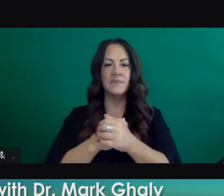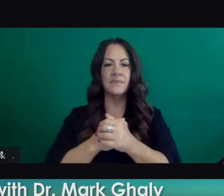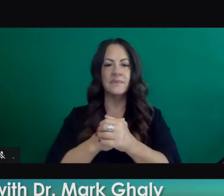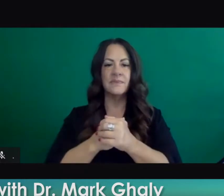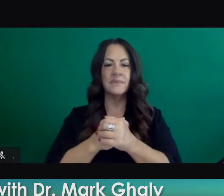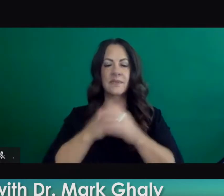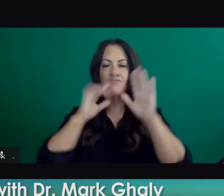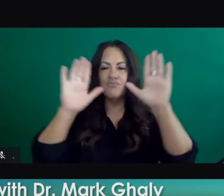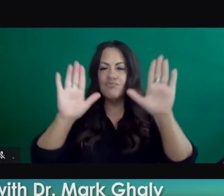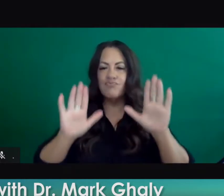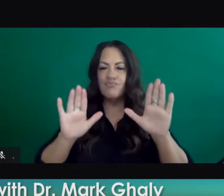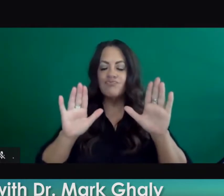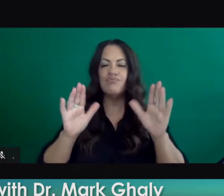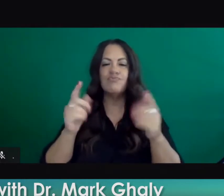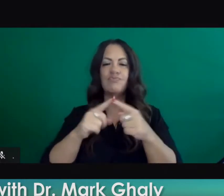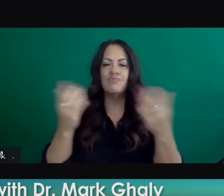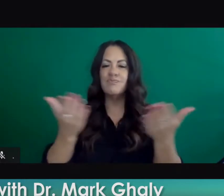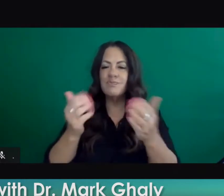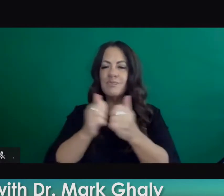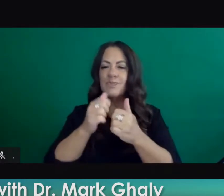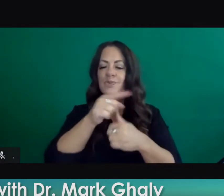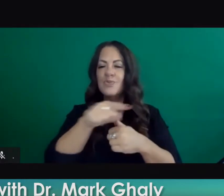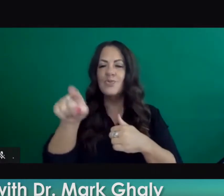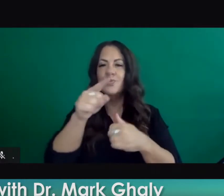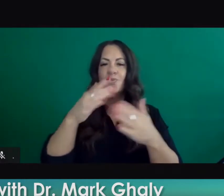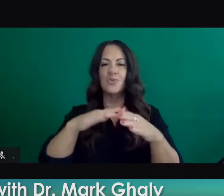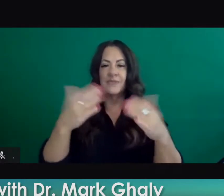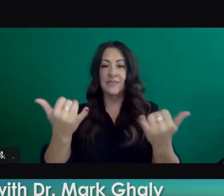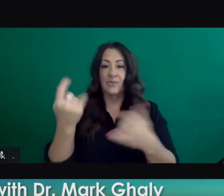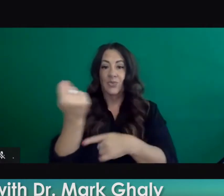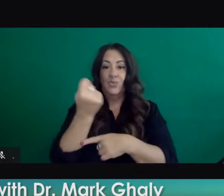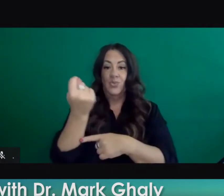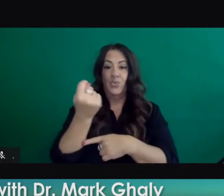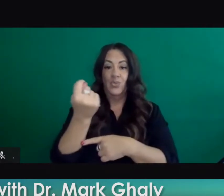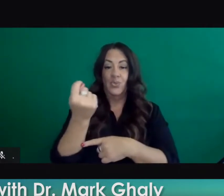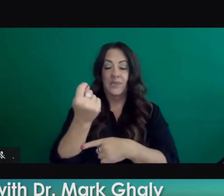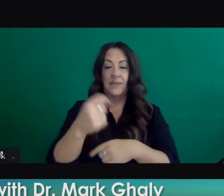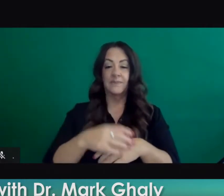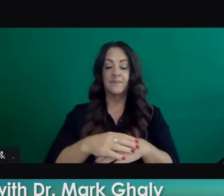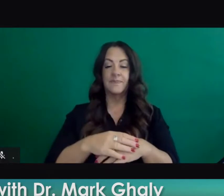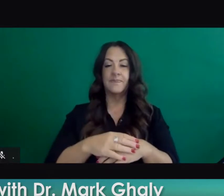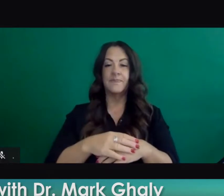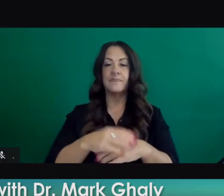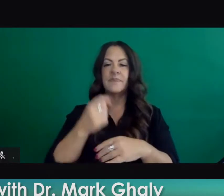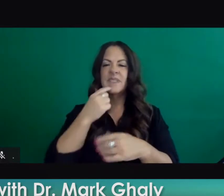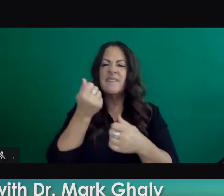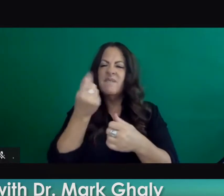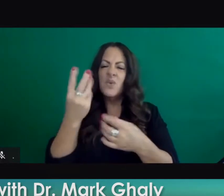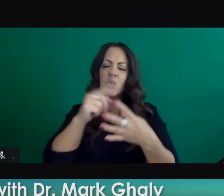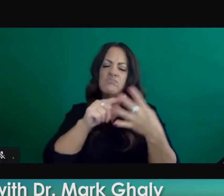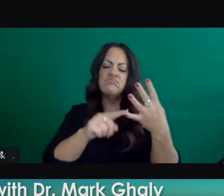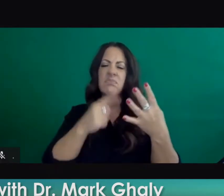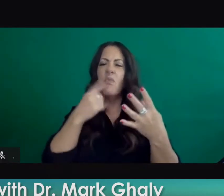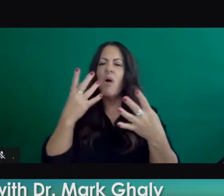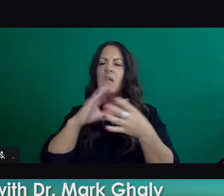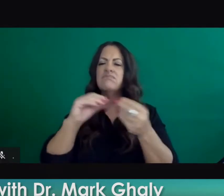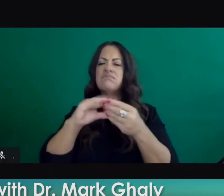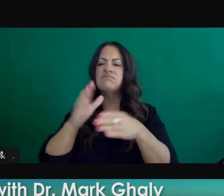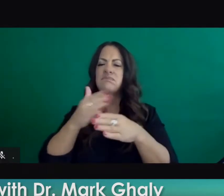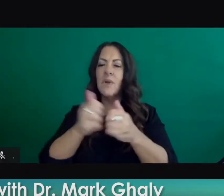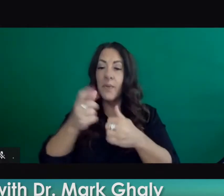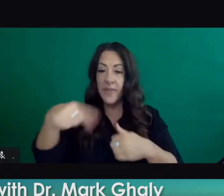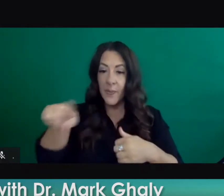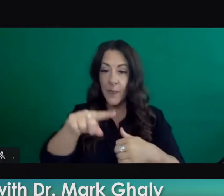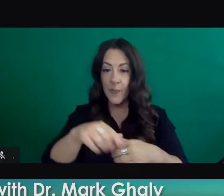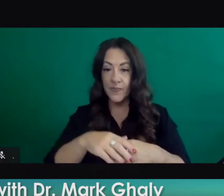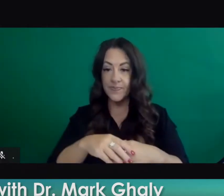great to be with you on this Tuesday. Today, we want to highlight a number of things. We want to talk to you a bit about